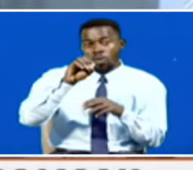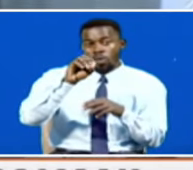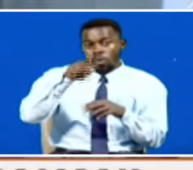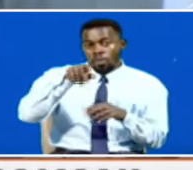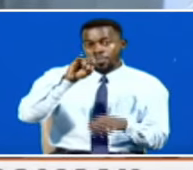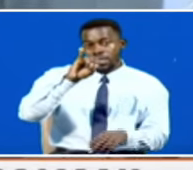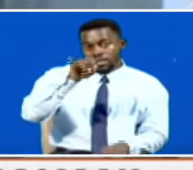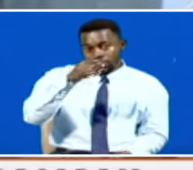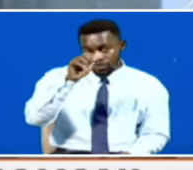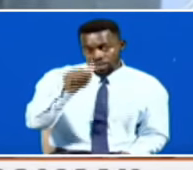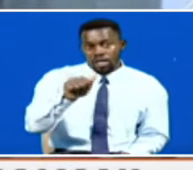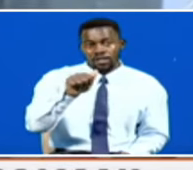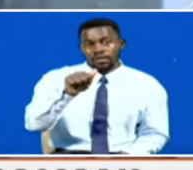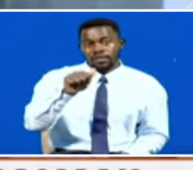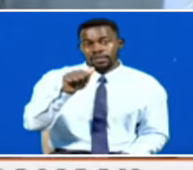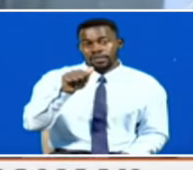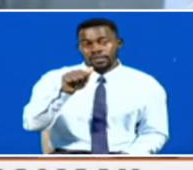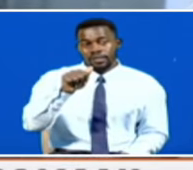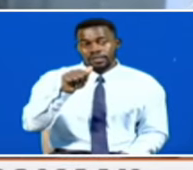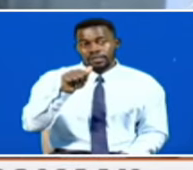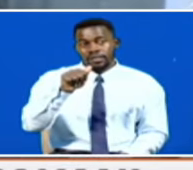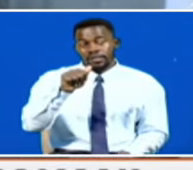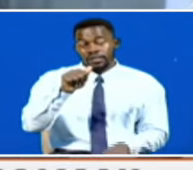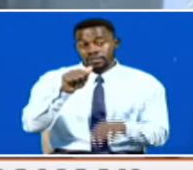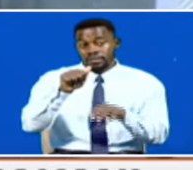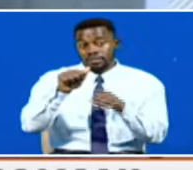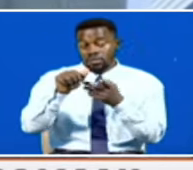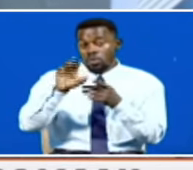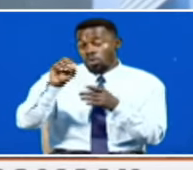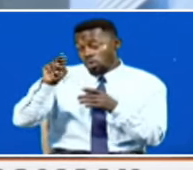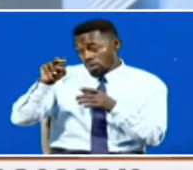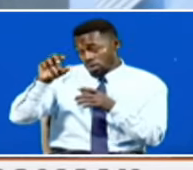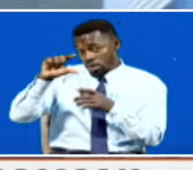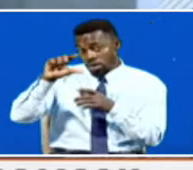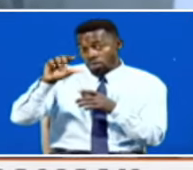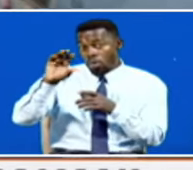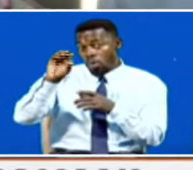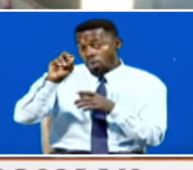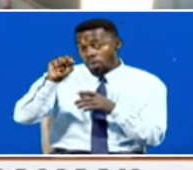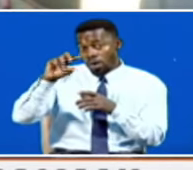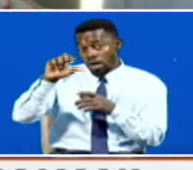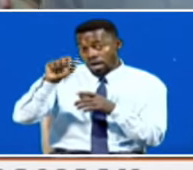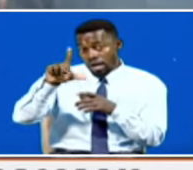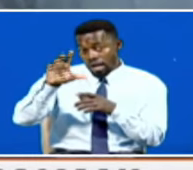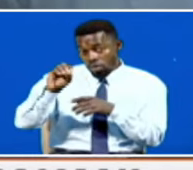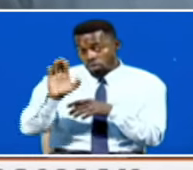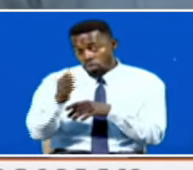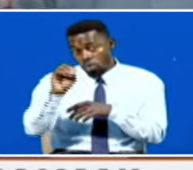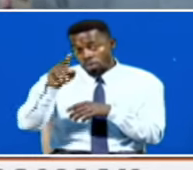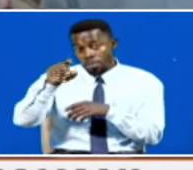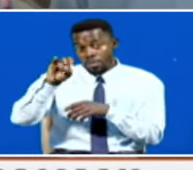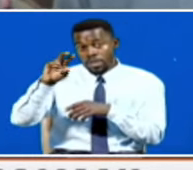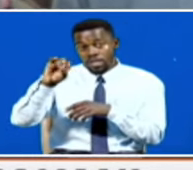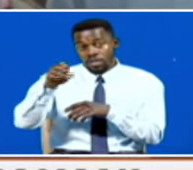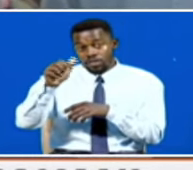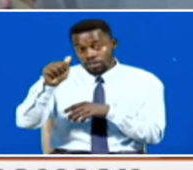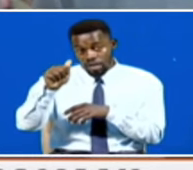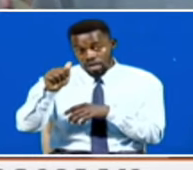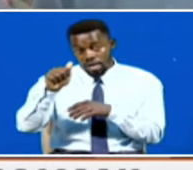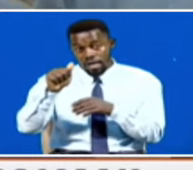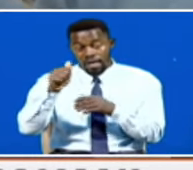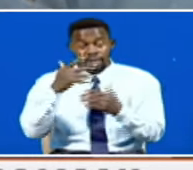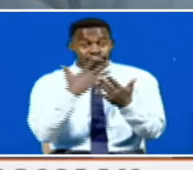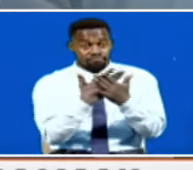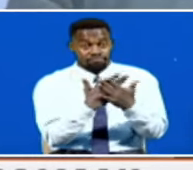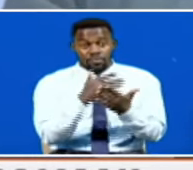Opinja. Mr. Stanvas Ongalo Opinja, who is believed to be at large, is